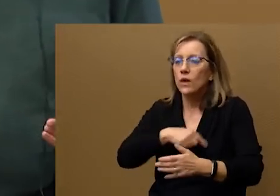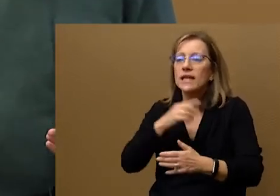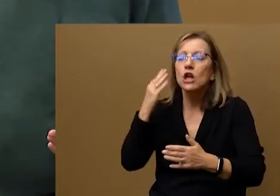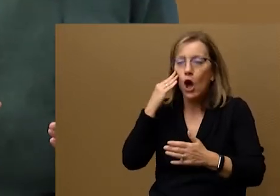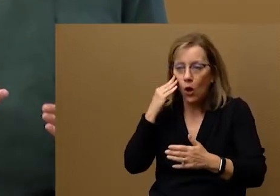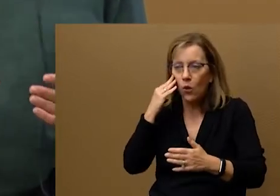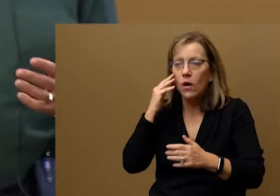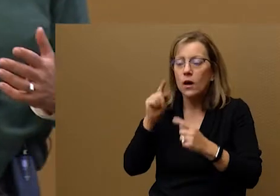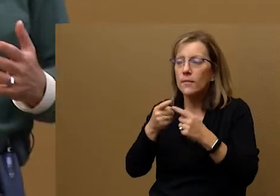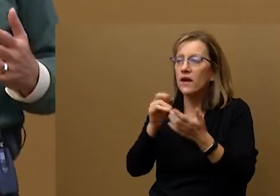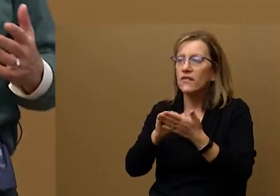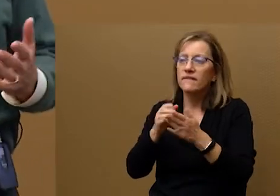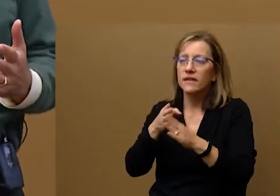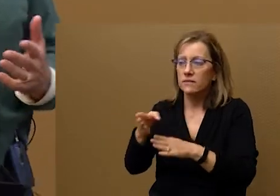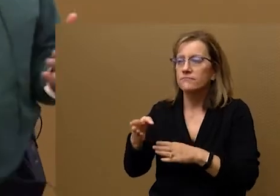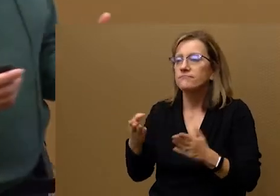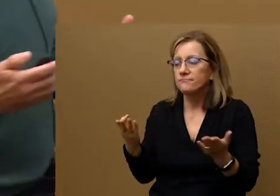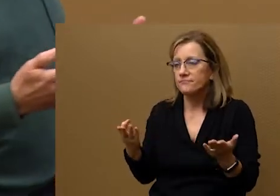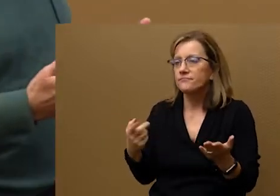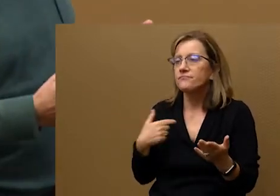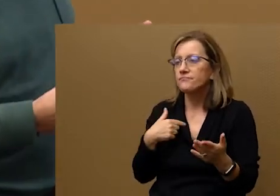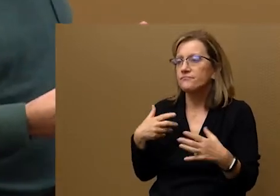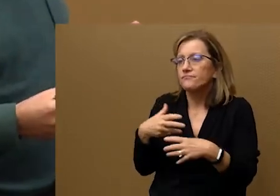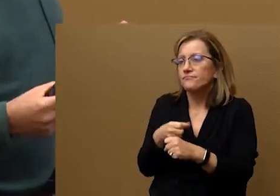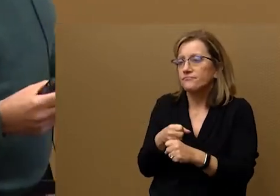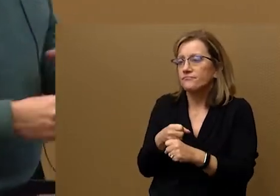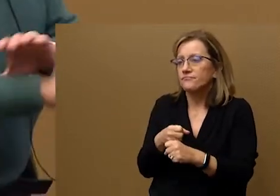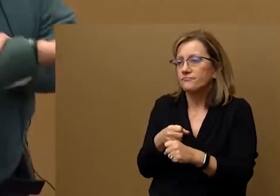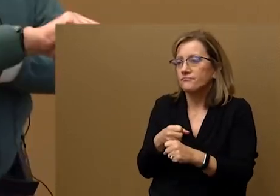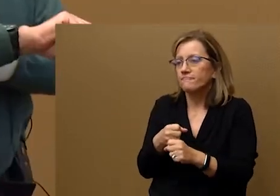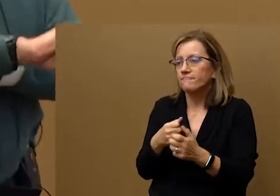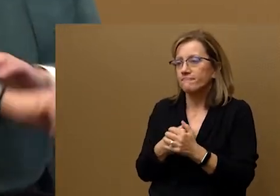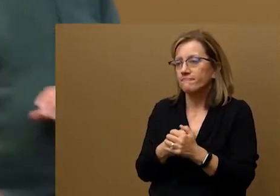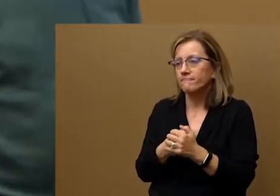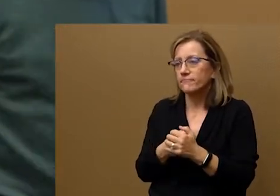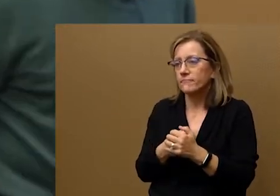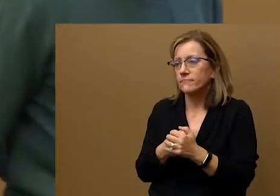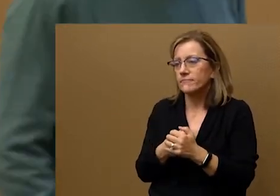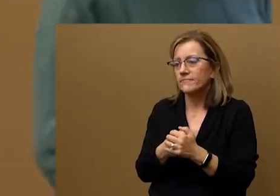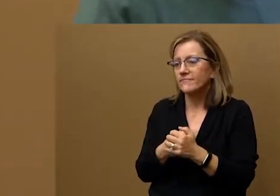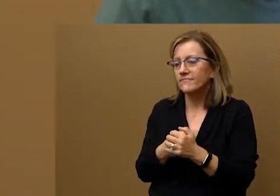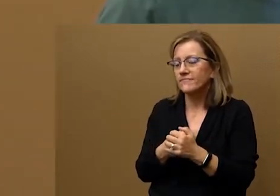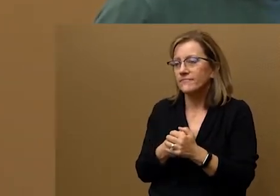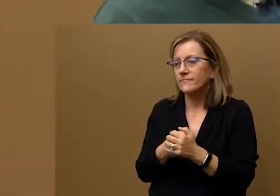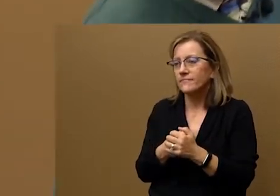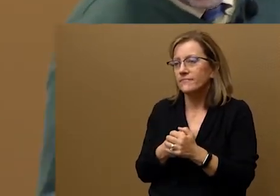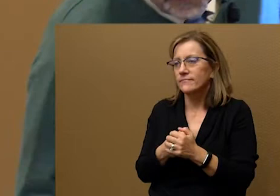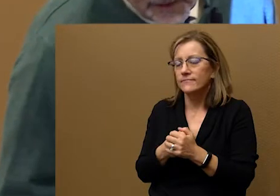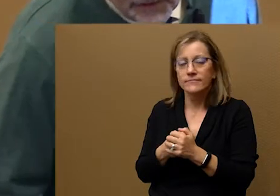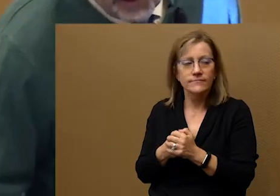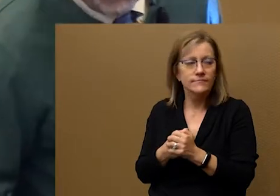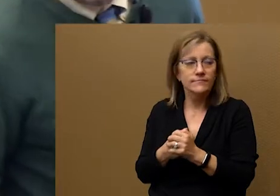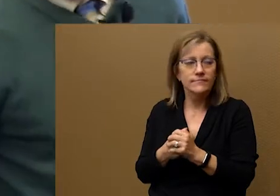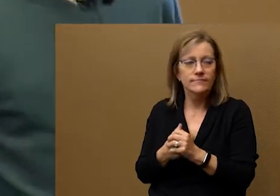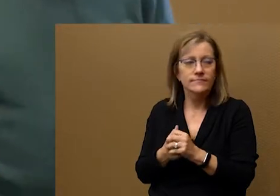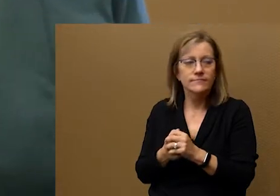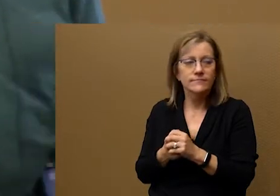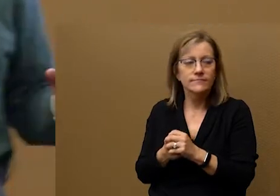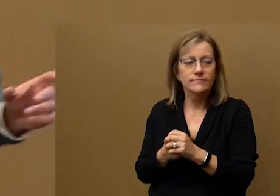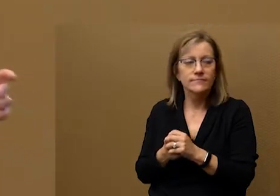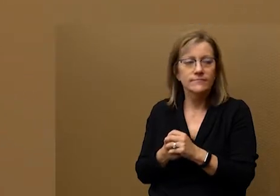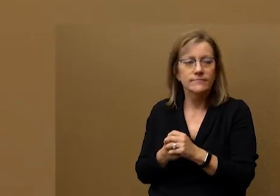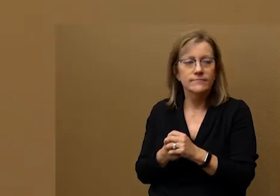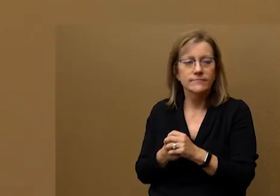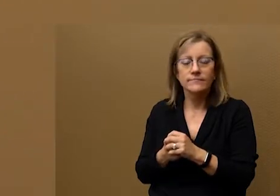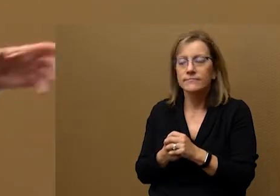about the field. So I'm going to summarize it now for you. Let me see, we got till. So I'm going